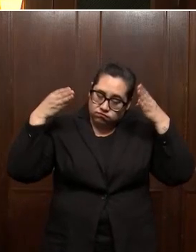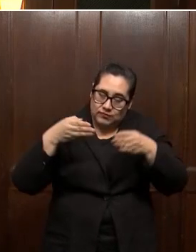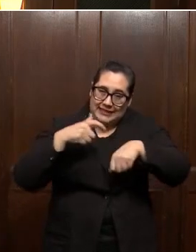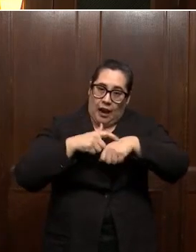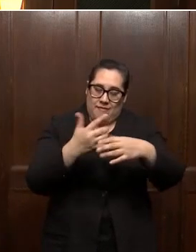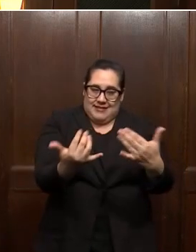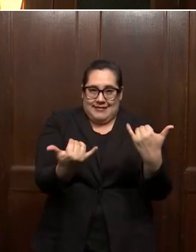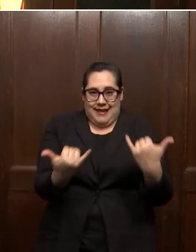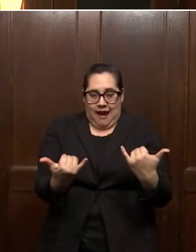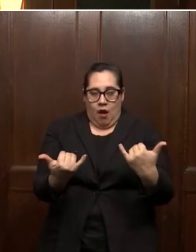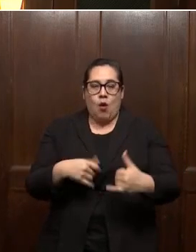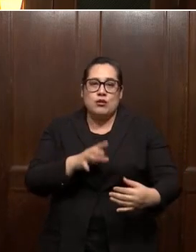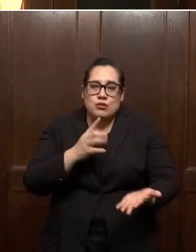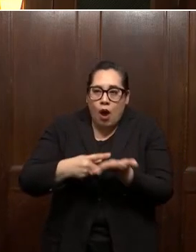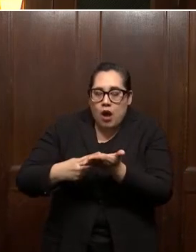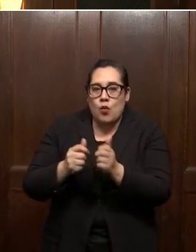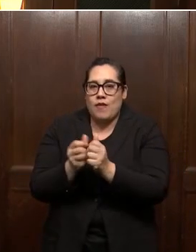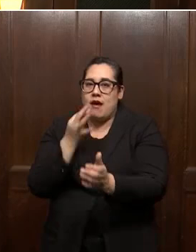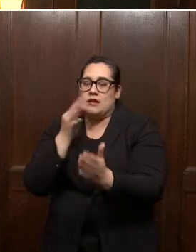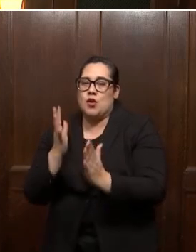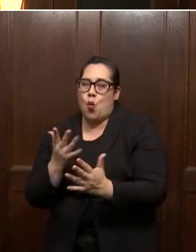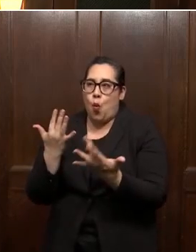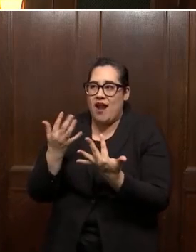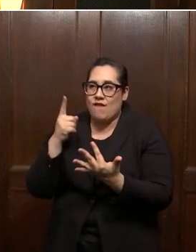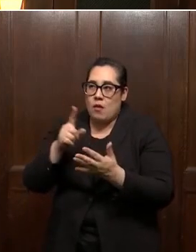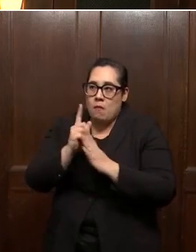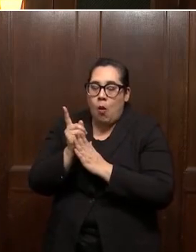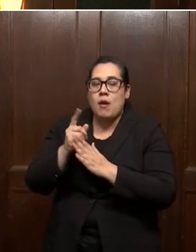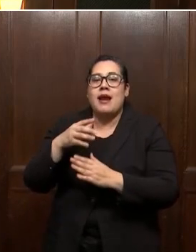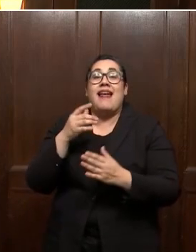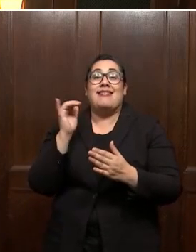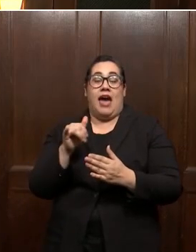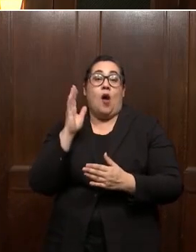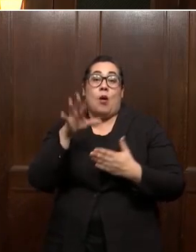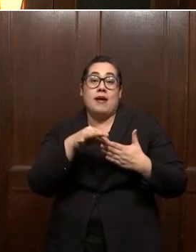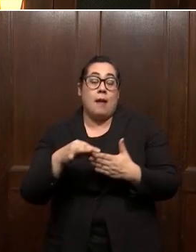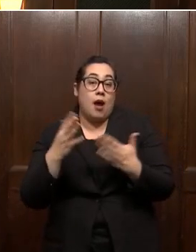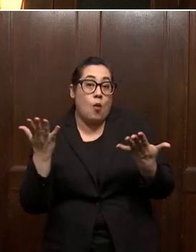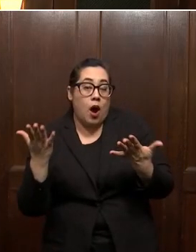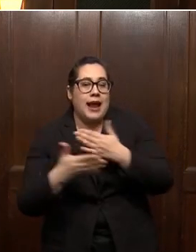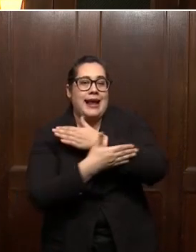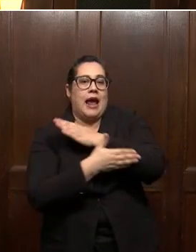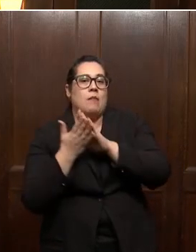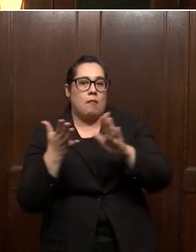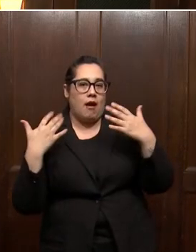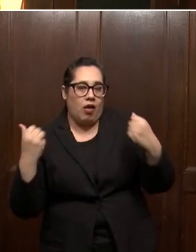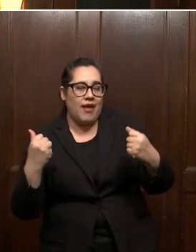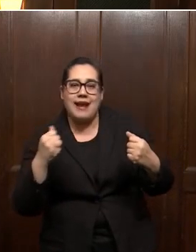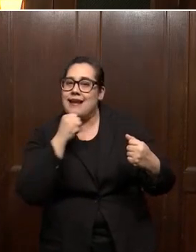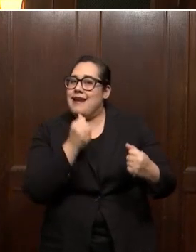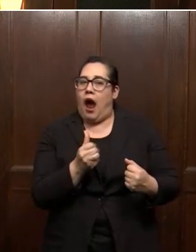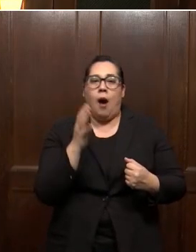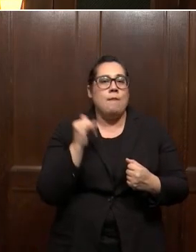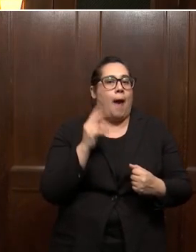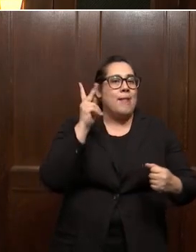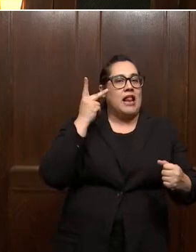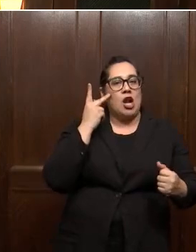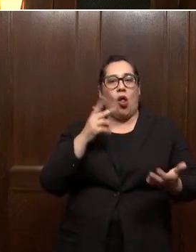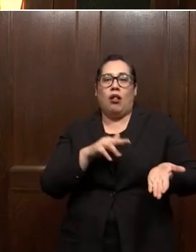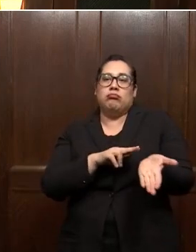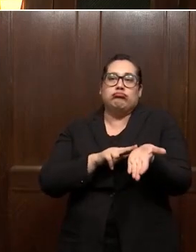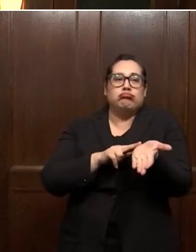time on right now, talking to those experts, waiting for those moments, and that will be guided by county public health, not by kind of a political